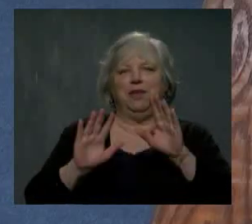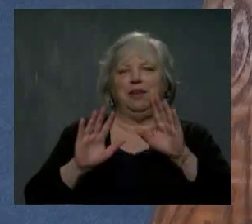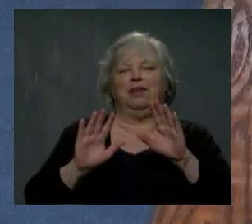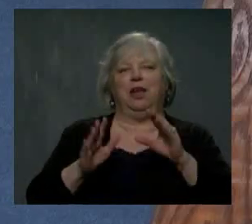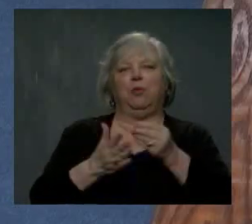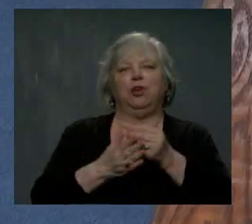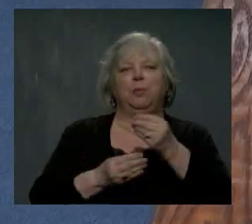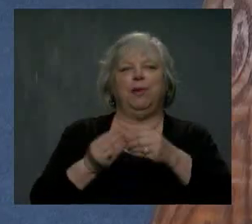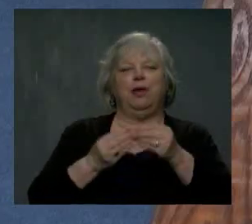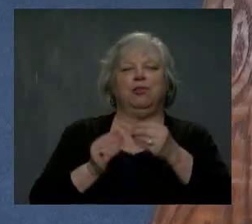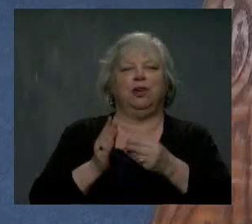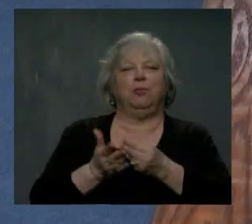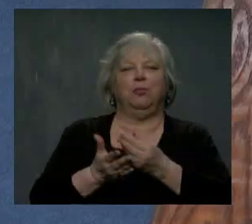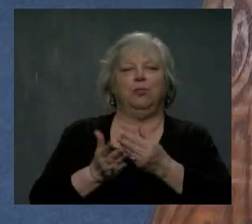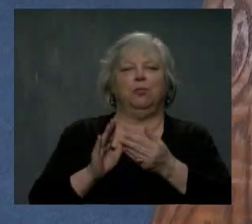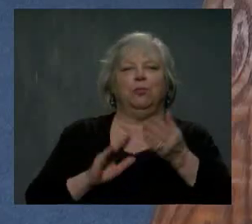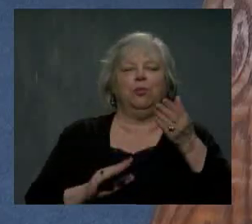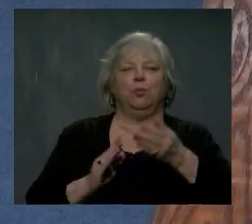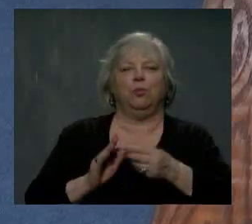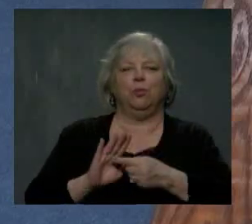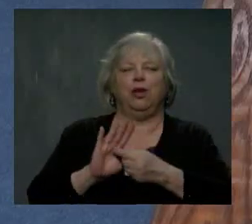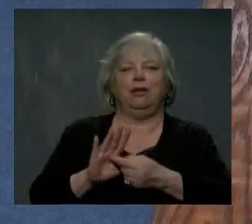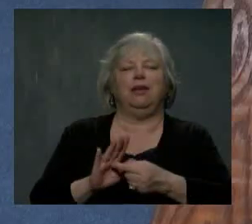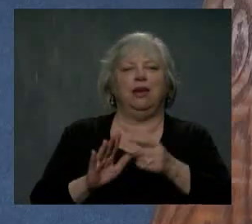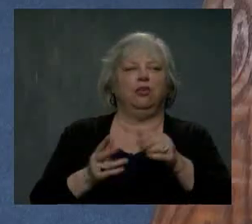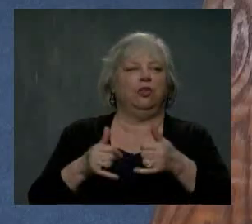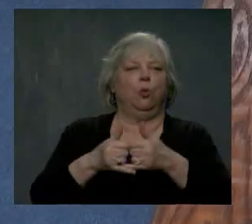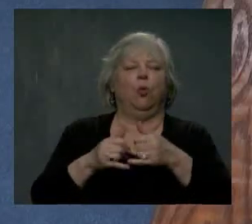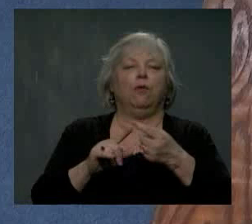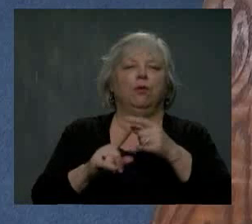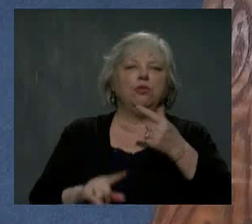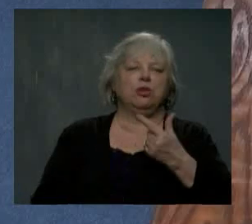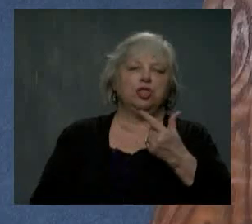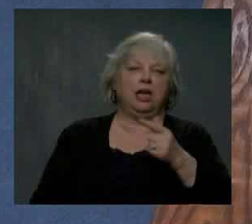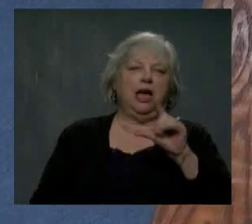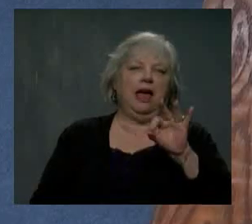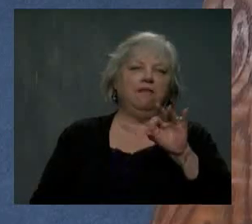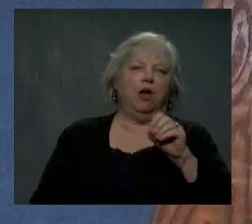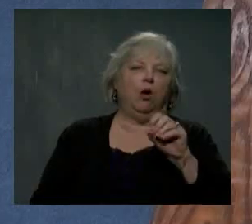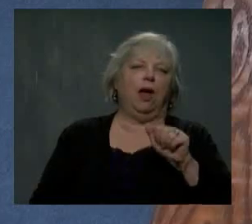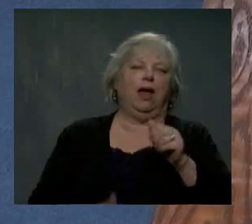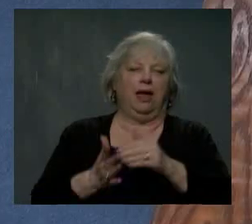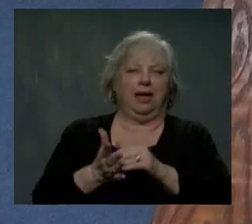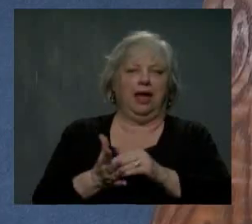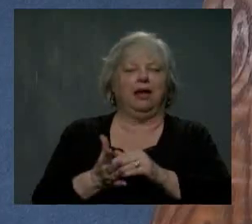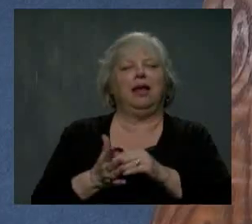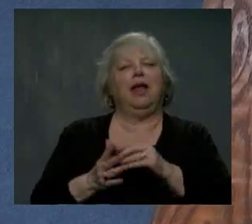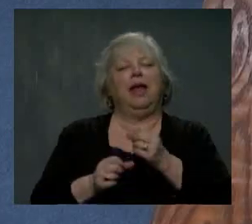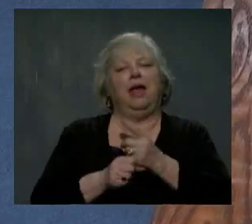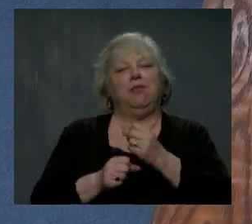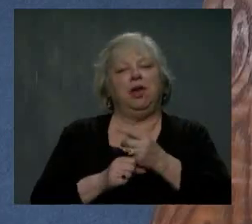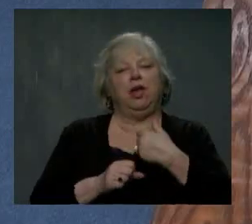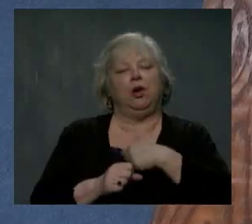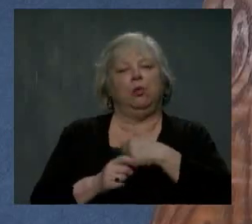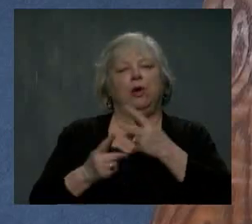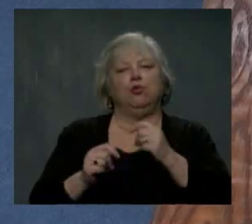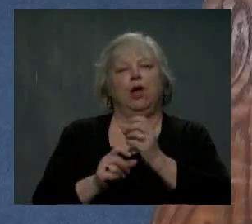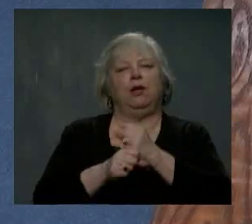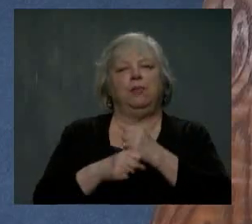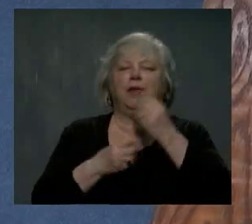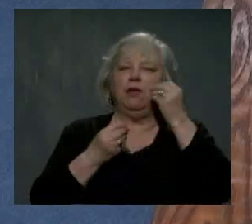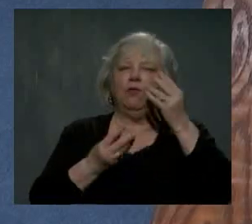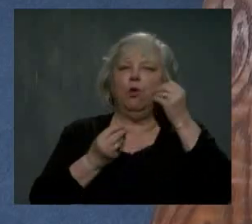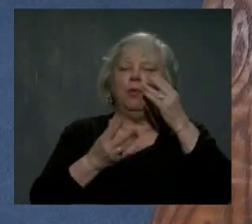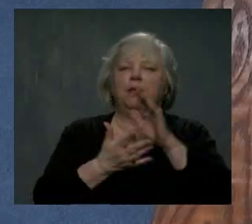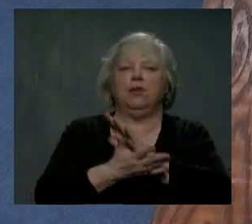Budget Presentation Award from GFOA once again. The Budget Office endeavors each year to produce an informative